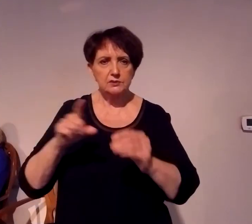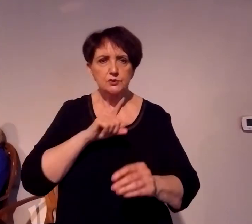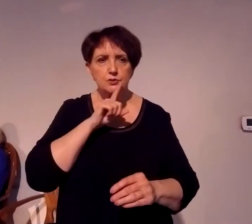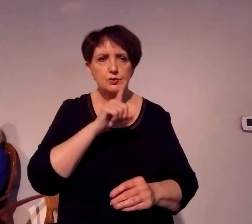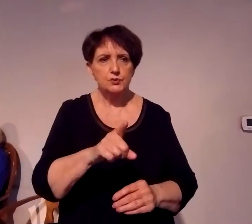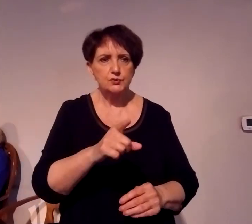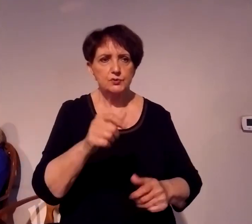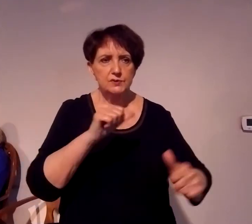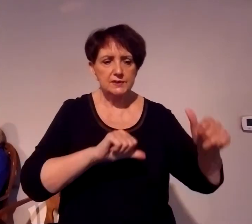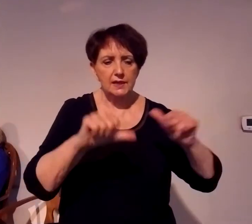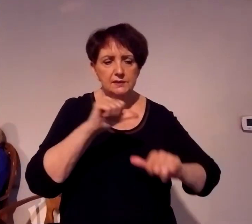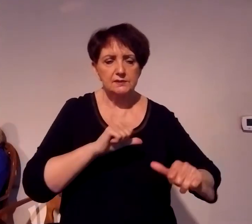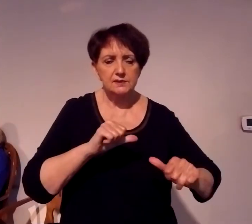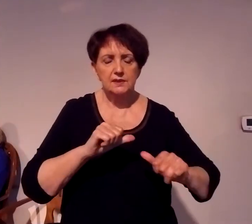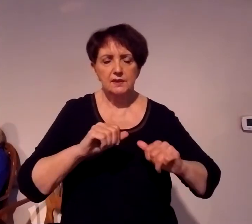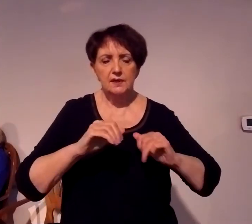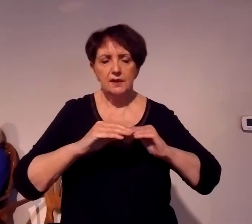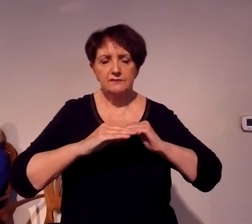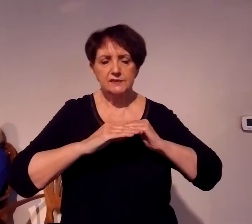of sustainability.